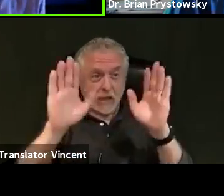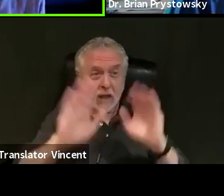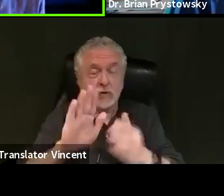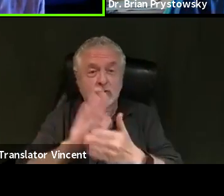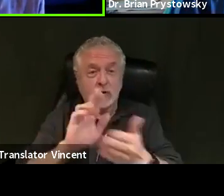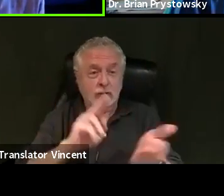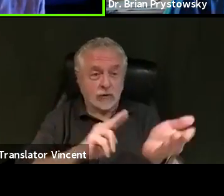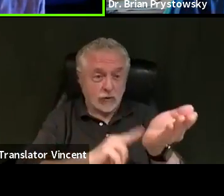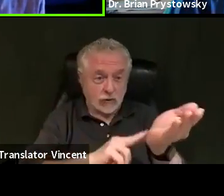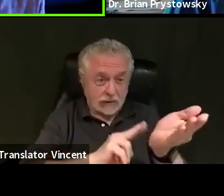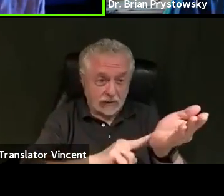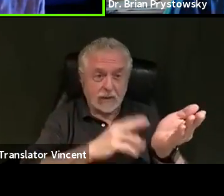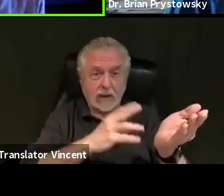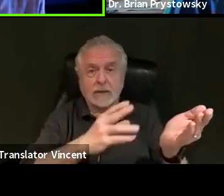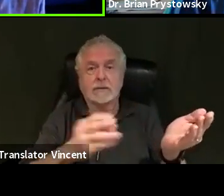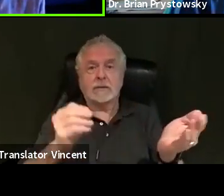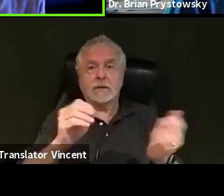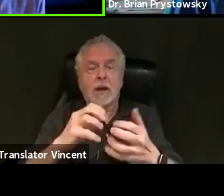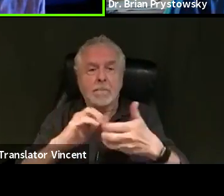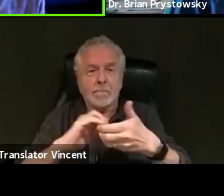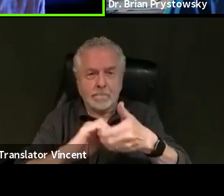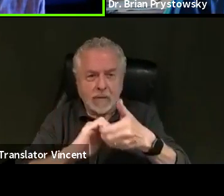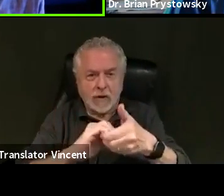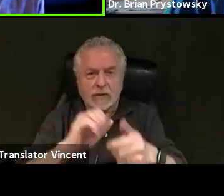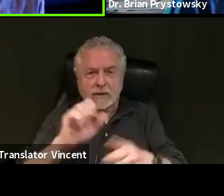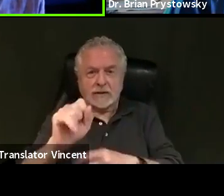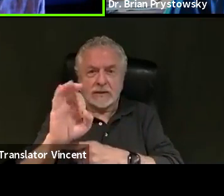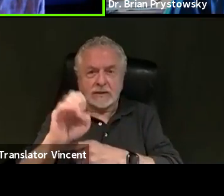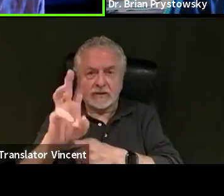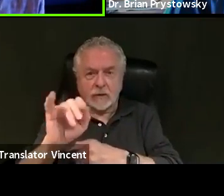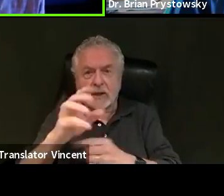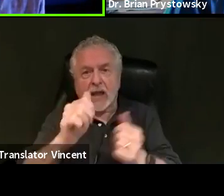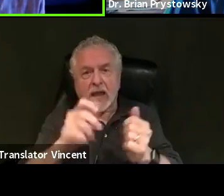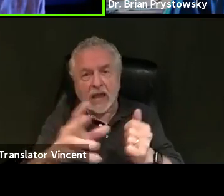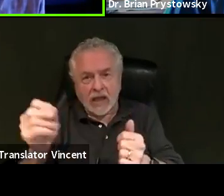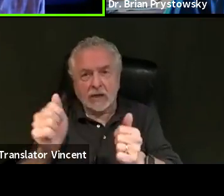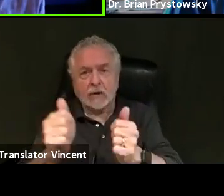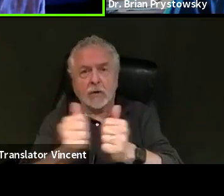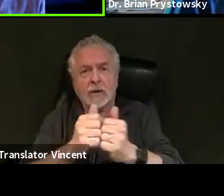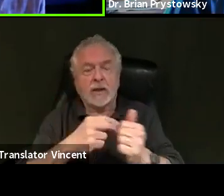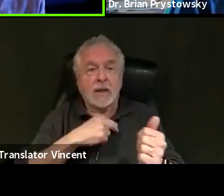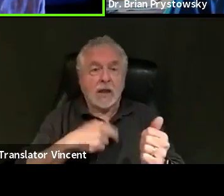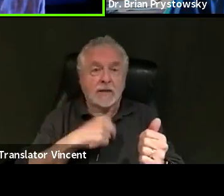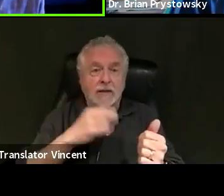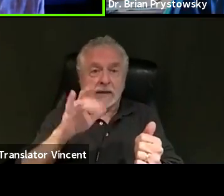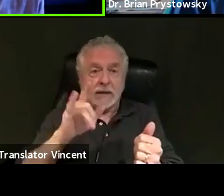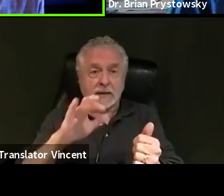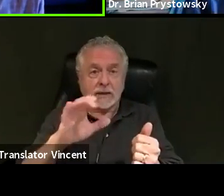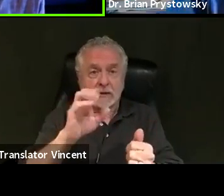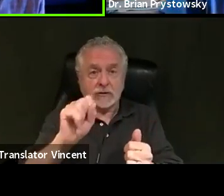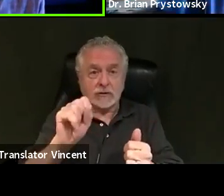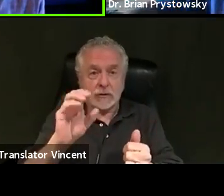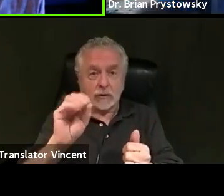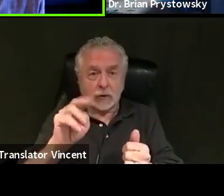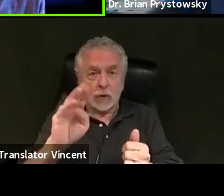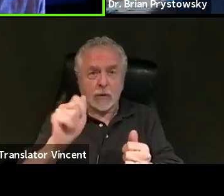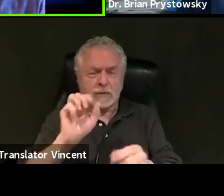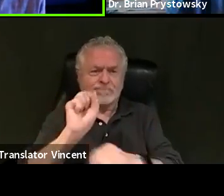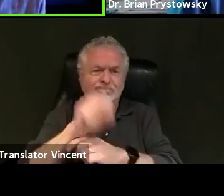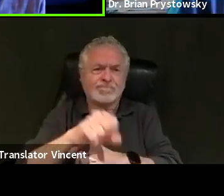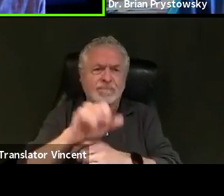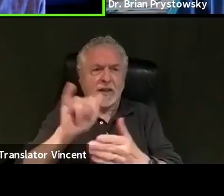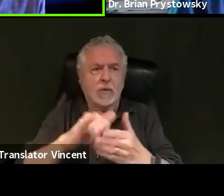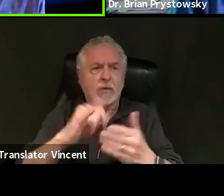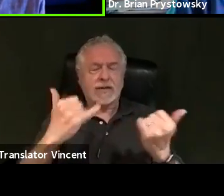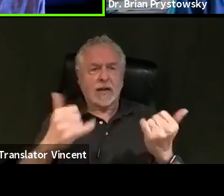school nurses and a partnership with Safeway and with the health clinics in Sonoma County, we accomplished that.